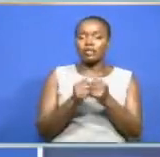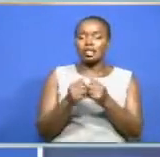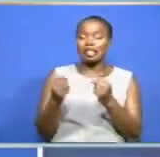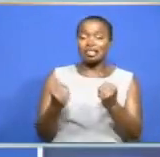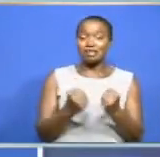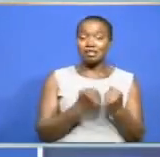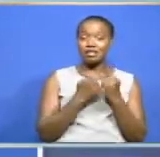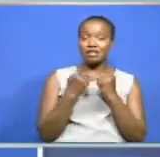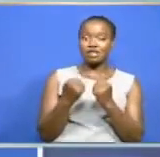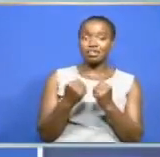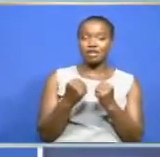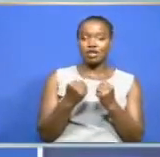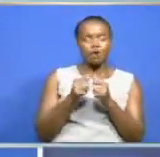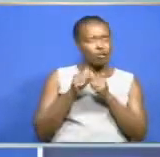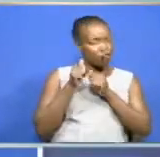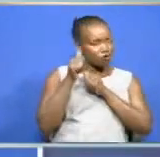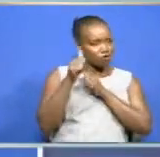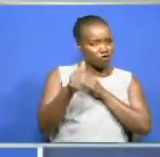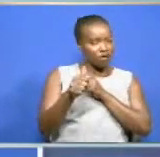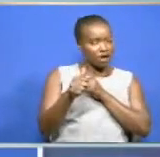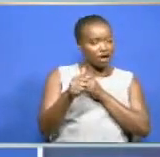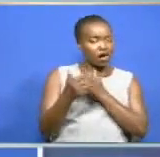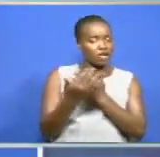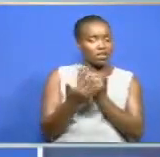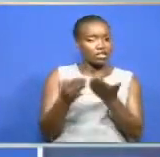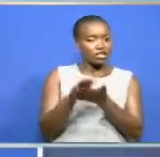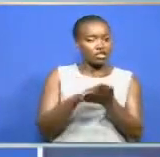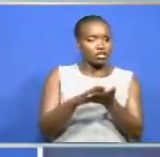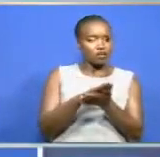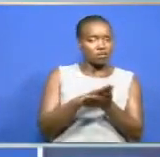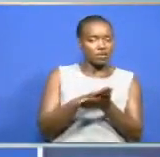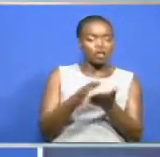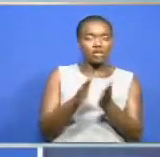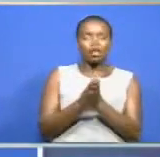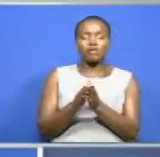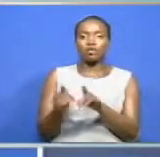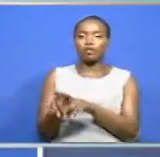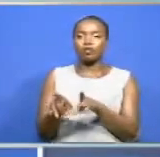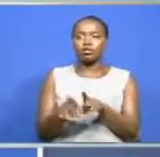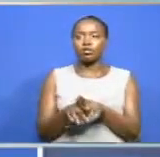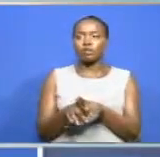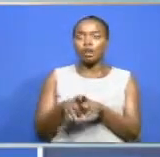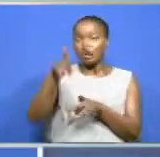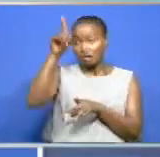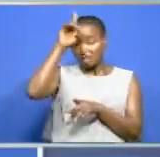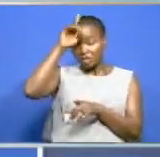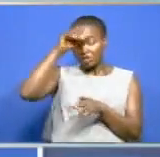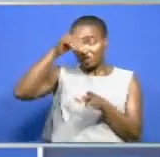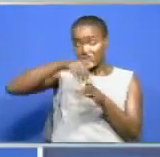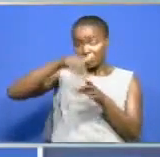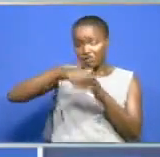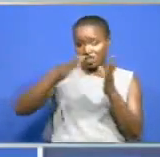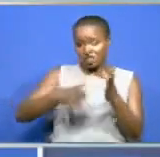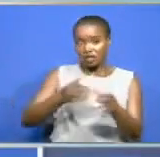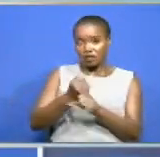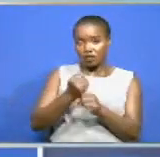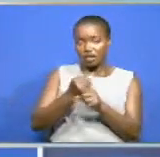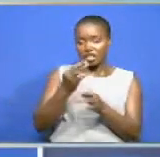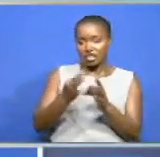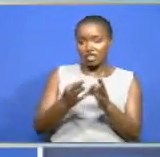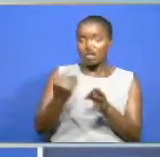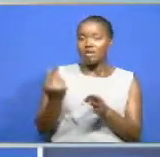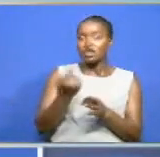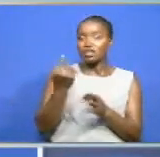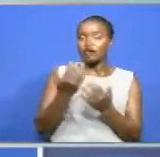strengthening so that we can be able to go far. You've heard about our asset base. You've heard about what the rural investors are doing. And so if this is the vehicle that the